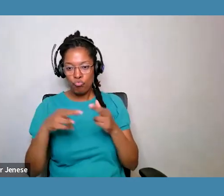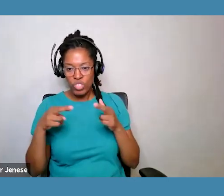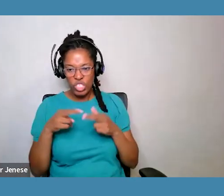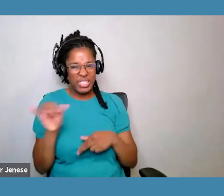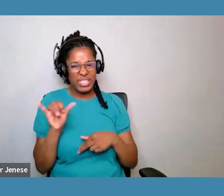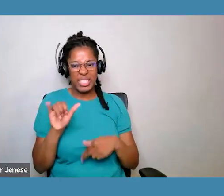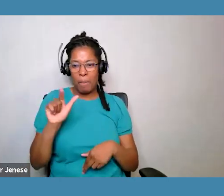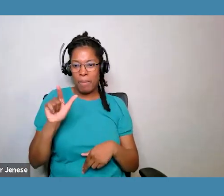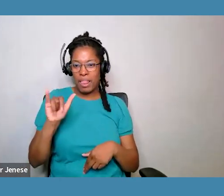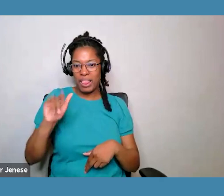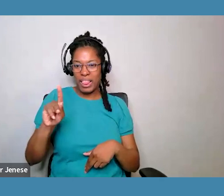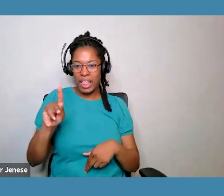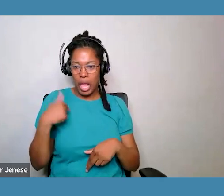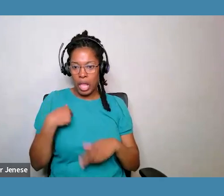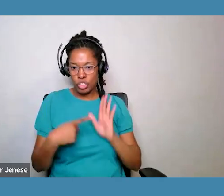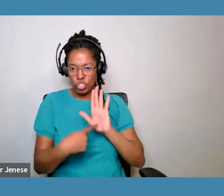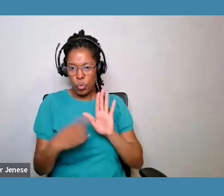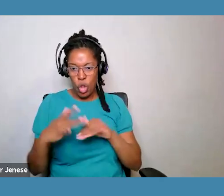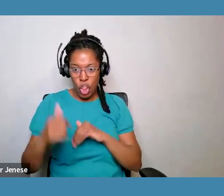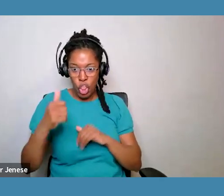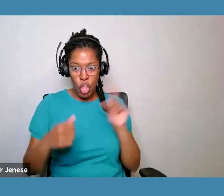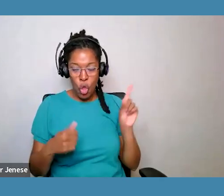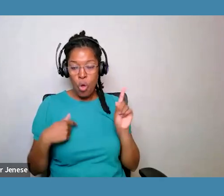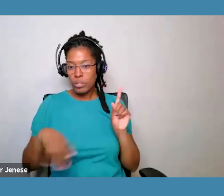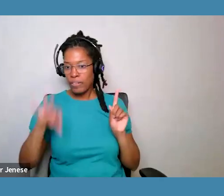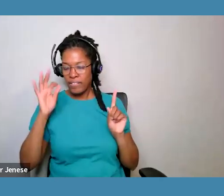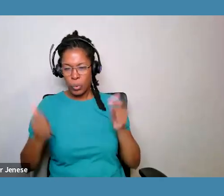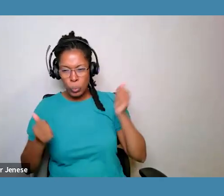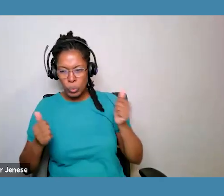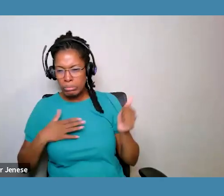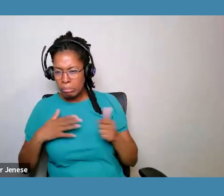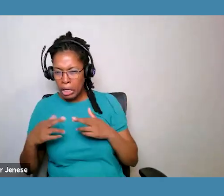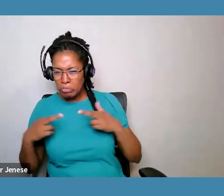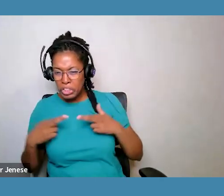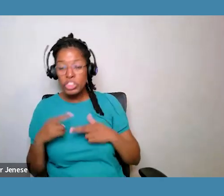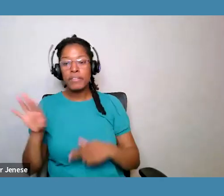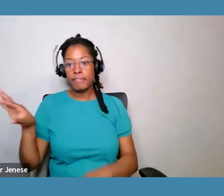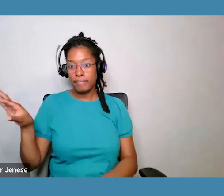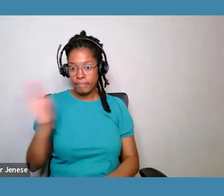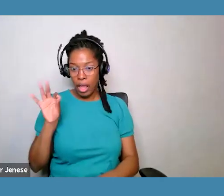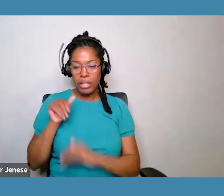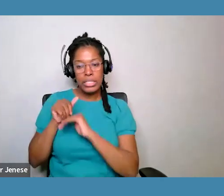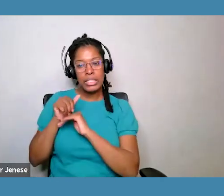provided earlier in the slides to find which region is the right one for you.